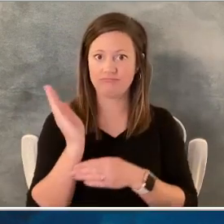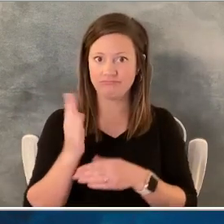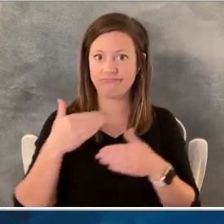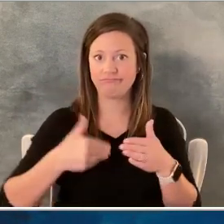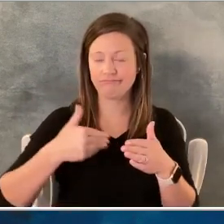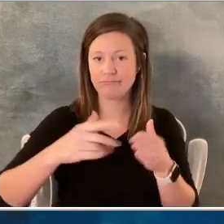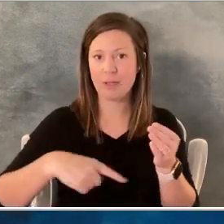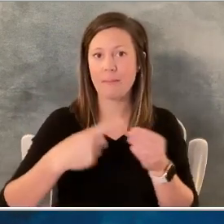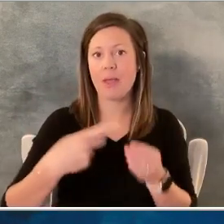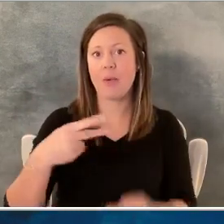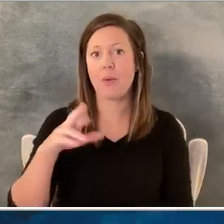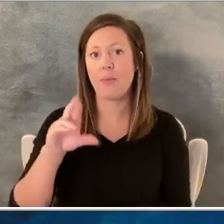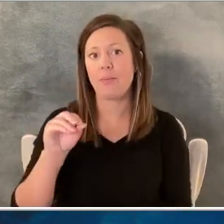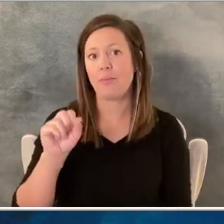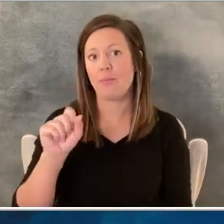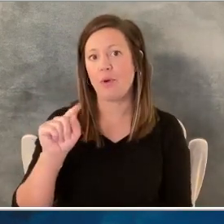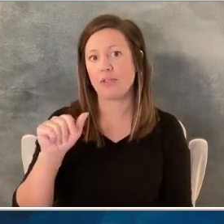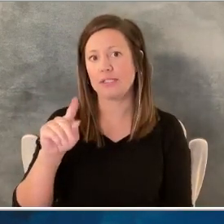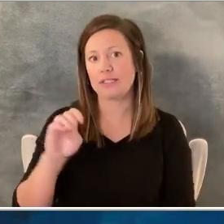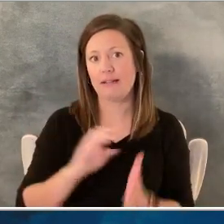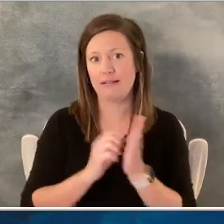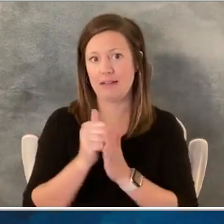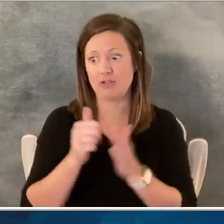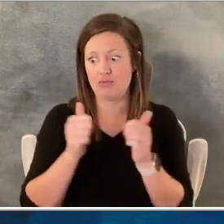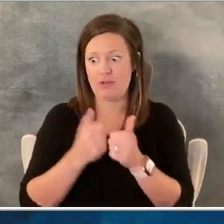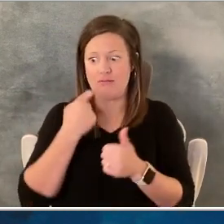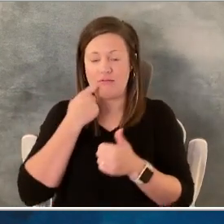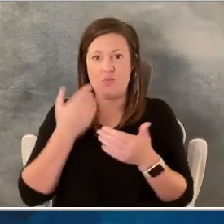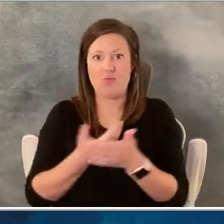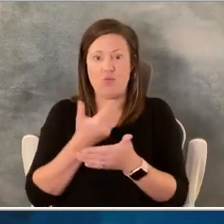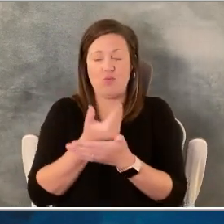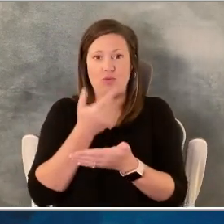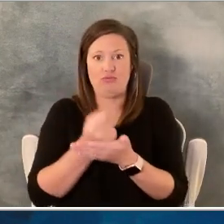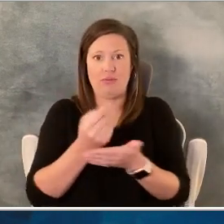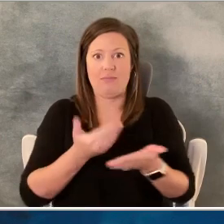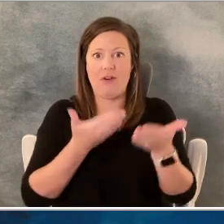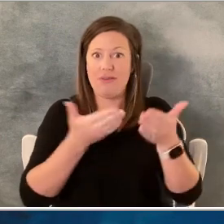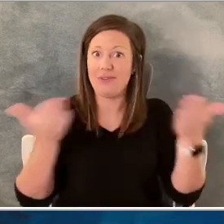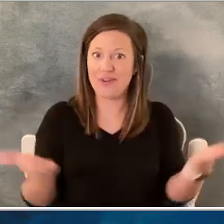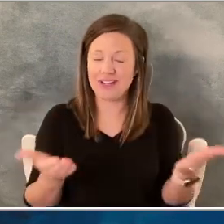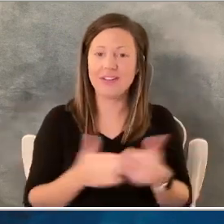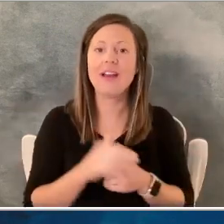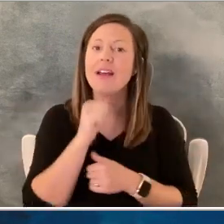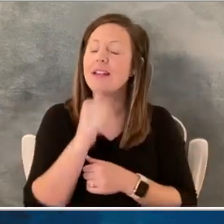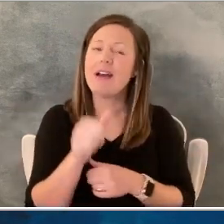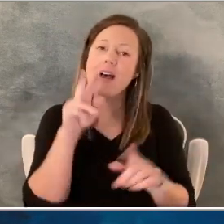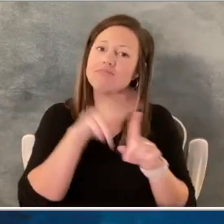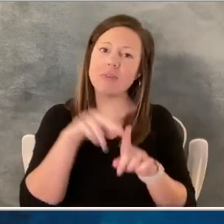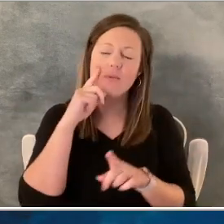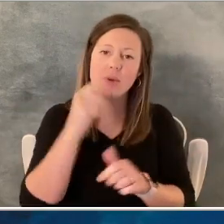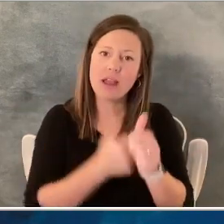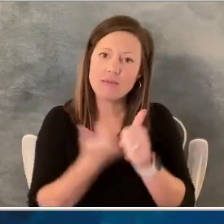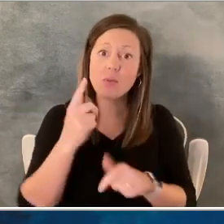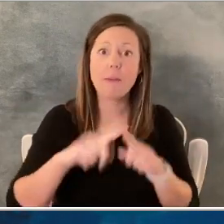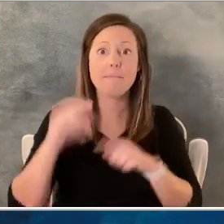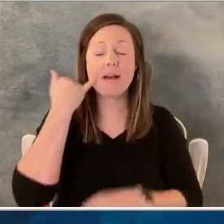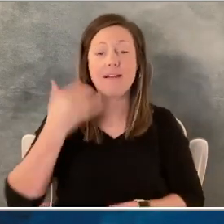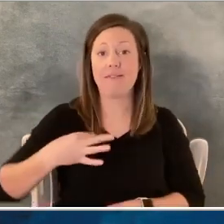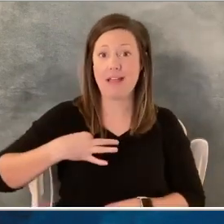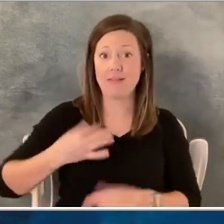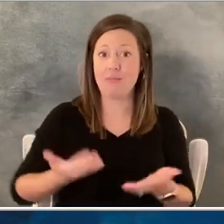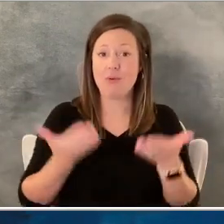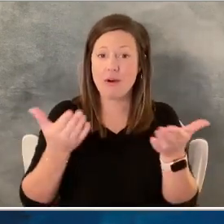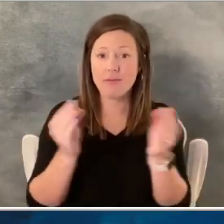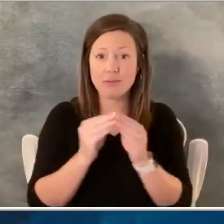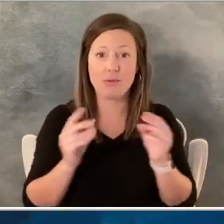here at the University of Kansas Cancer Center. It's not for everyone, but for those who are eligible, it offers a much faster recovery with